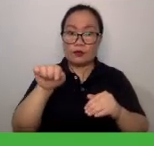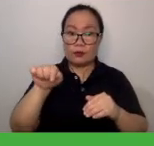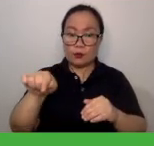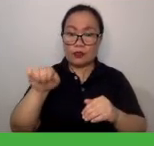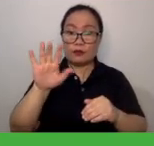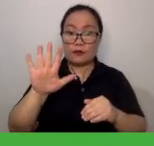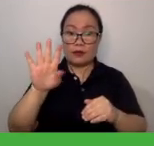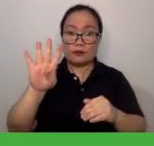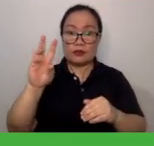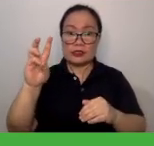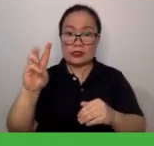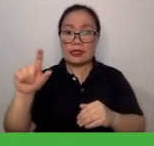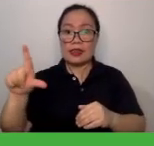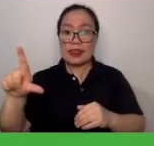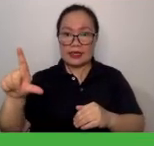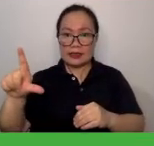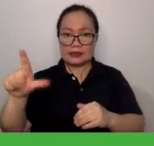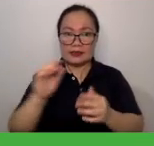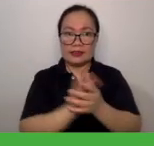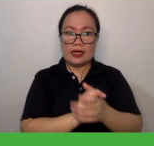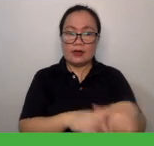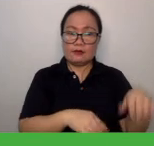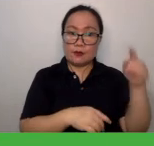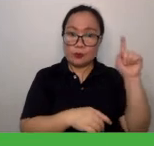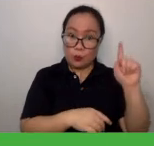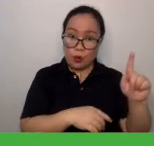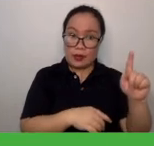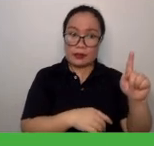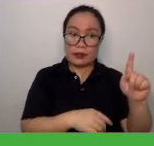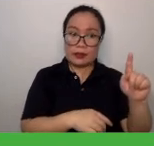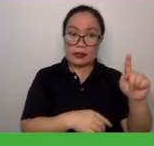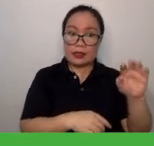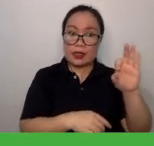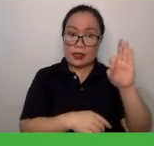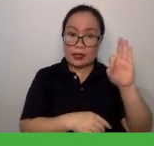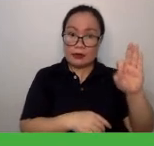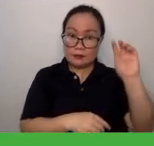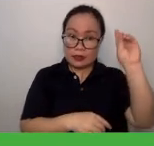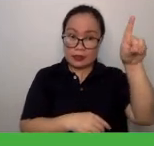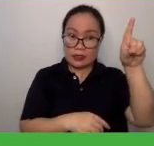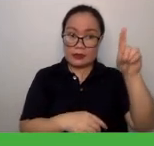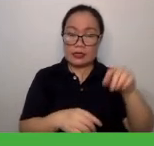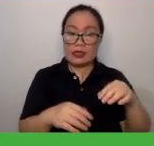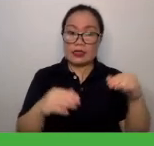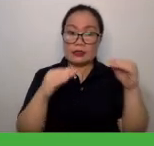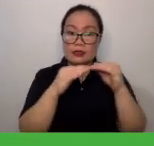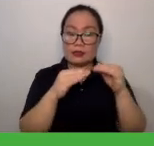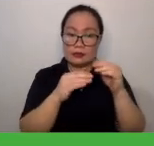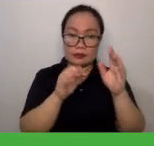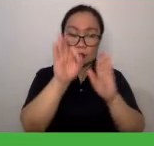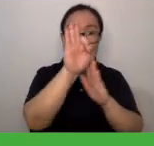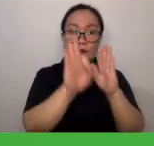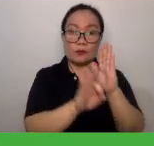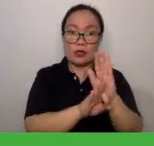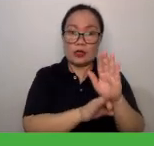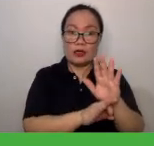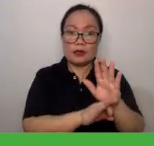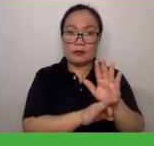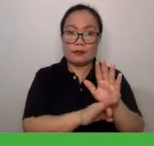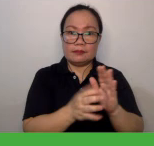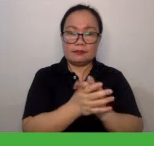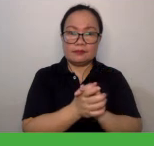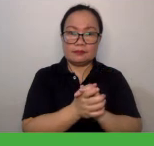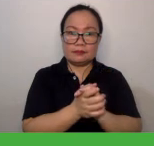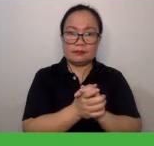4.546 liters. And for 1 Fahrenheit, that is equivalent to, we're going to use this formula,